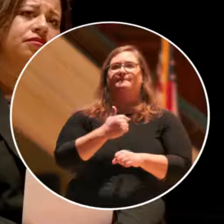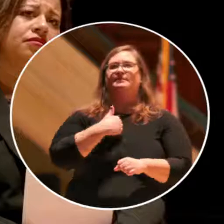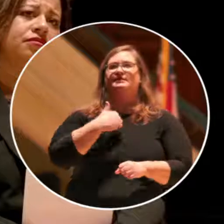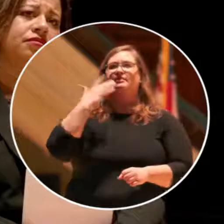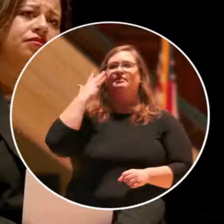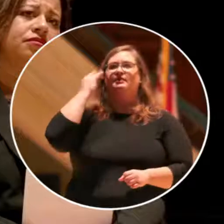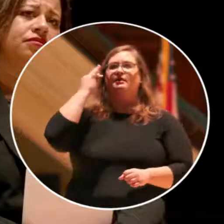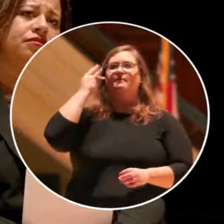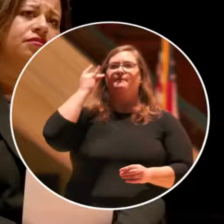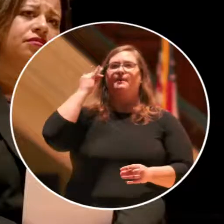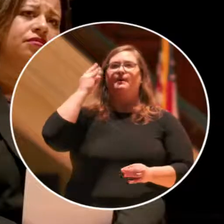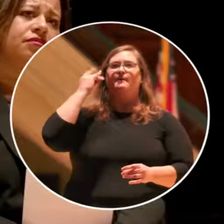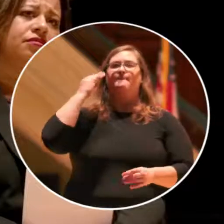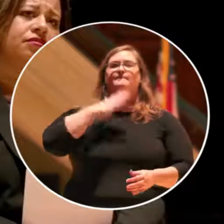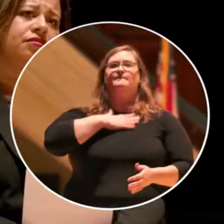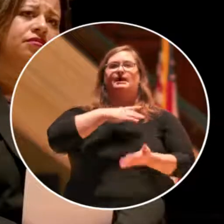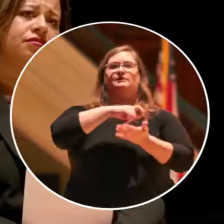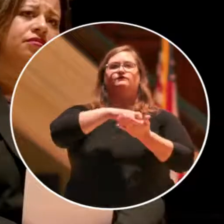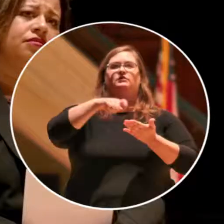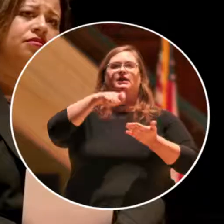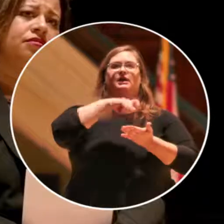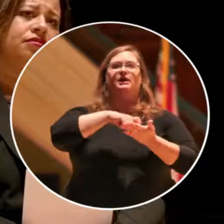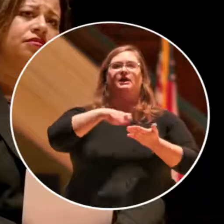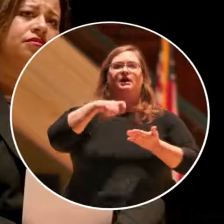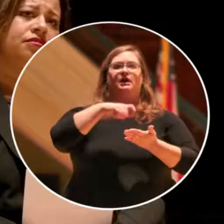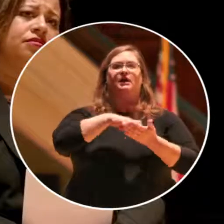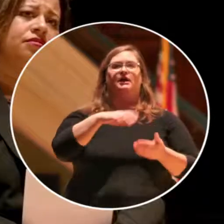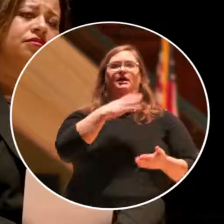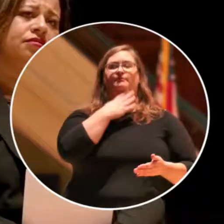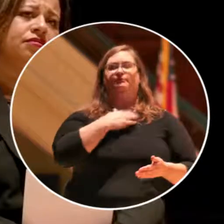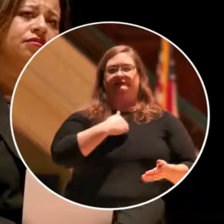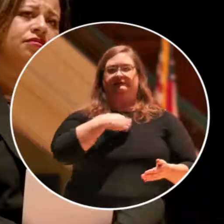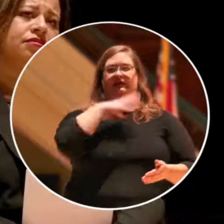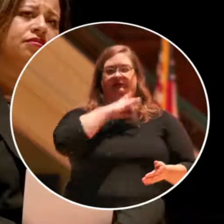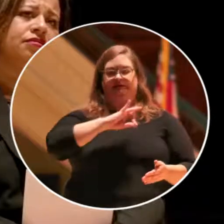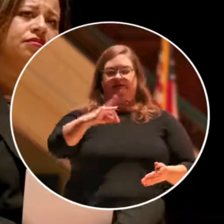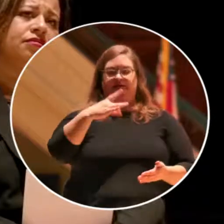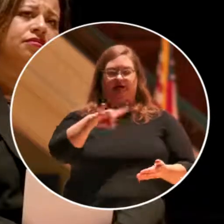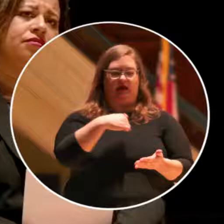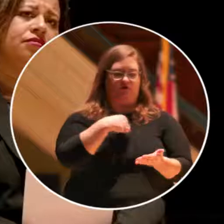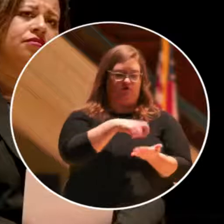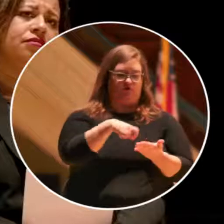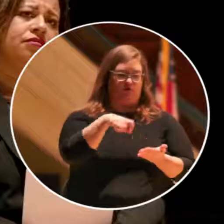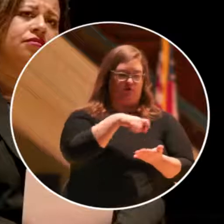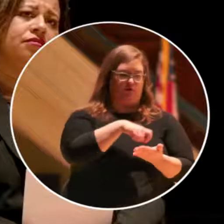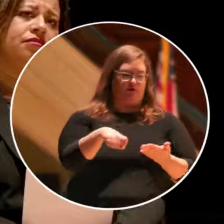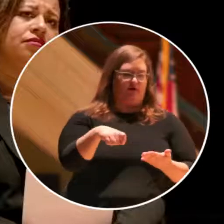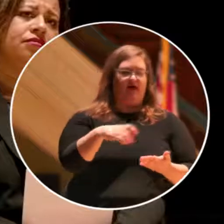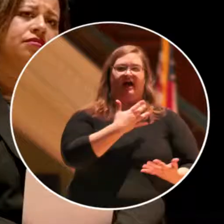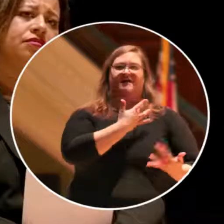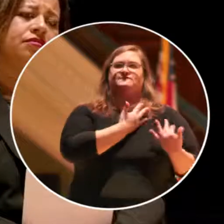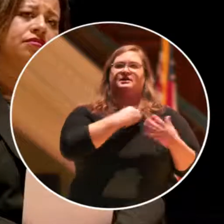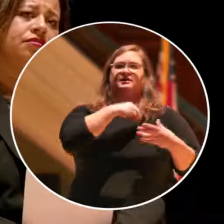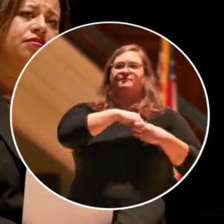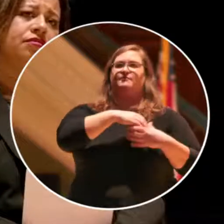titled, "Fire in my heart, ice in my veins." One early entry says,